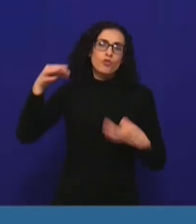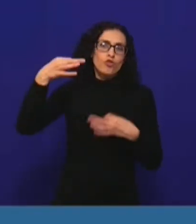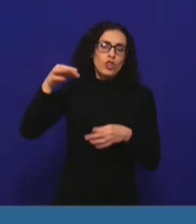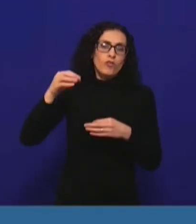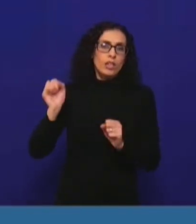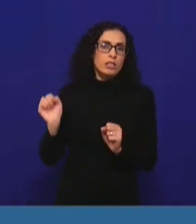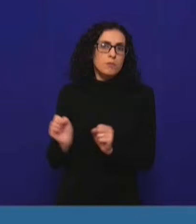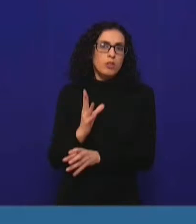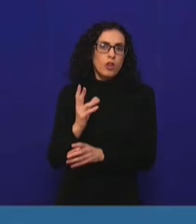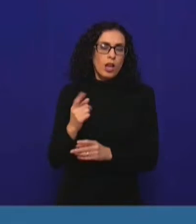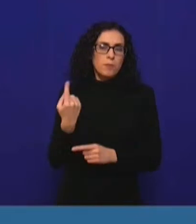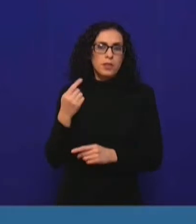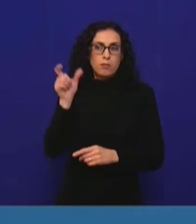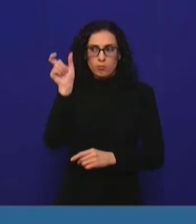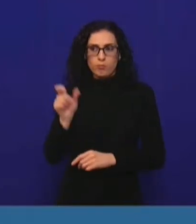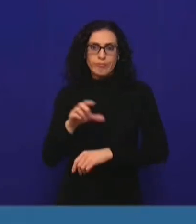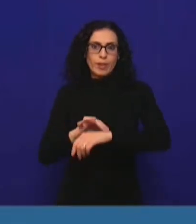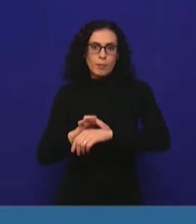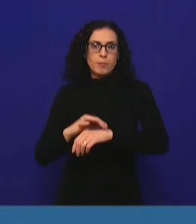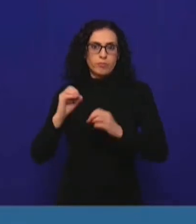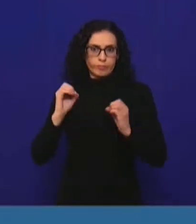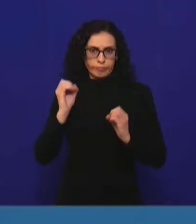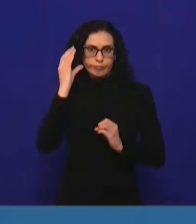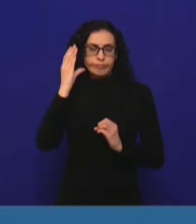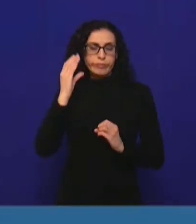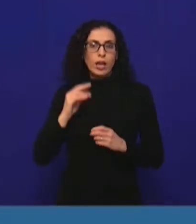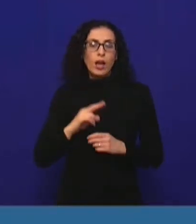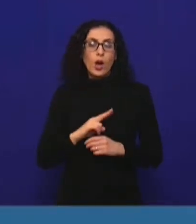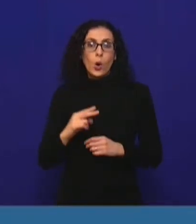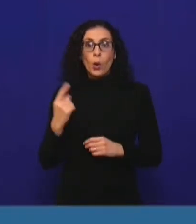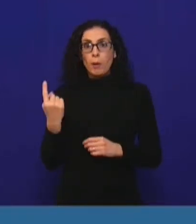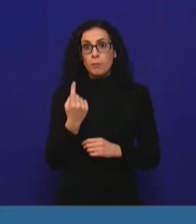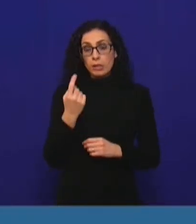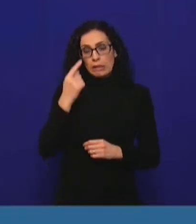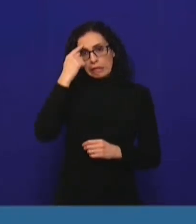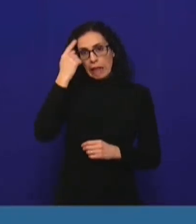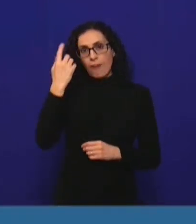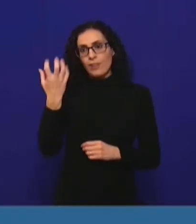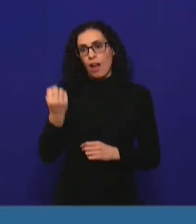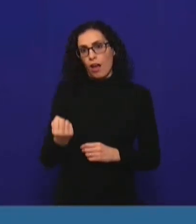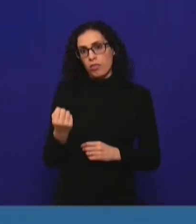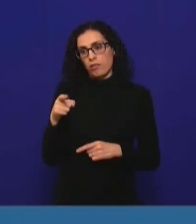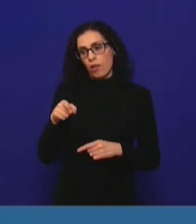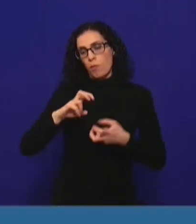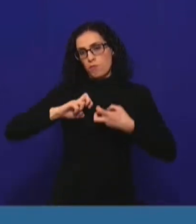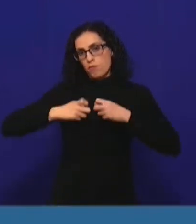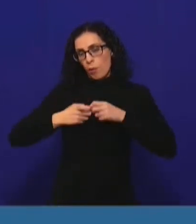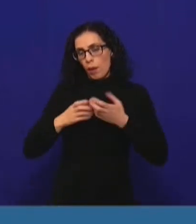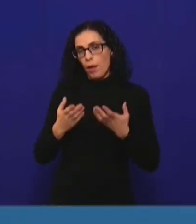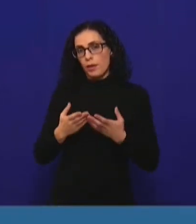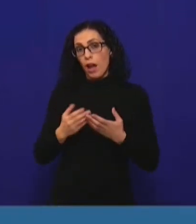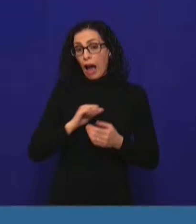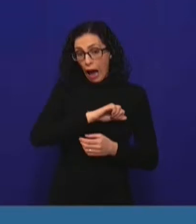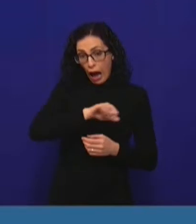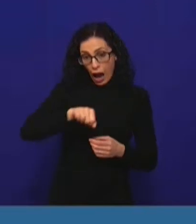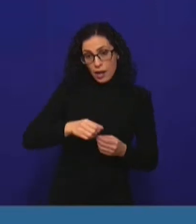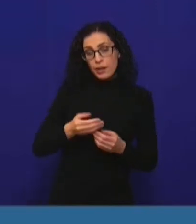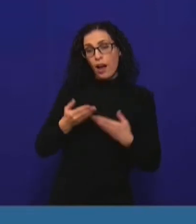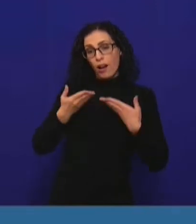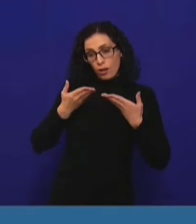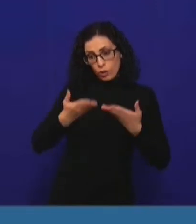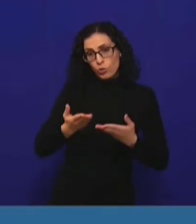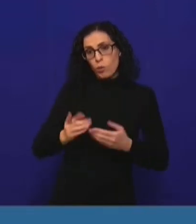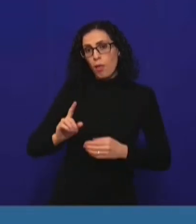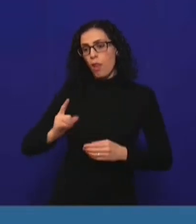wkoll jaqgħu f'dawn il-gruppi. Ġifdawn nies kollha li ħafna minnkom tafu li tbagħtu b'dawn il-kundizzjonijiet aħna ħankunu qegħdin nagħtukom